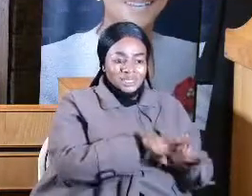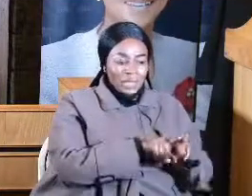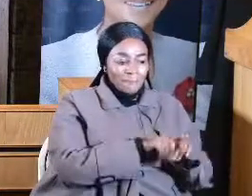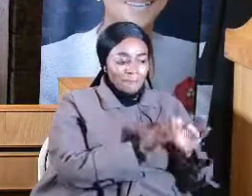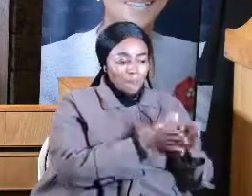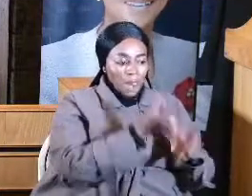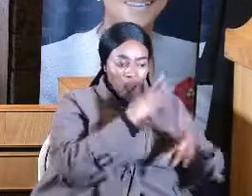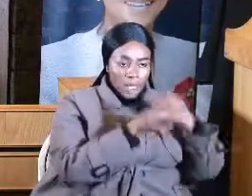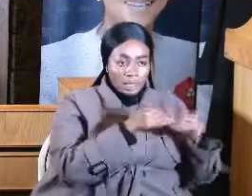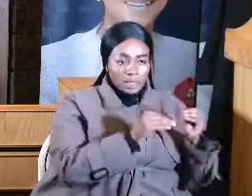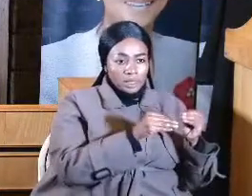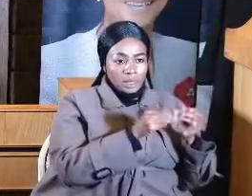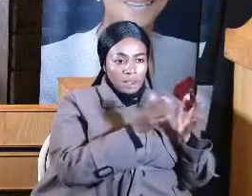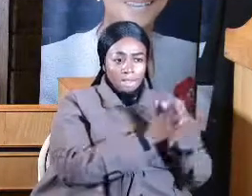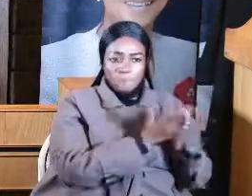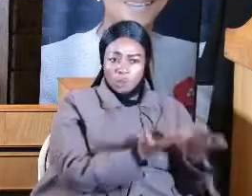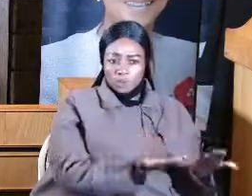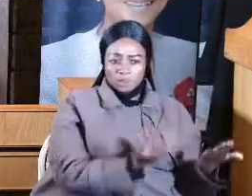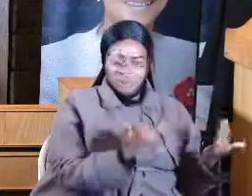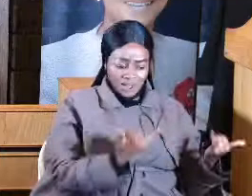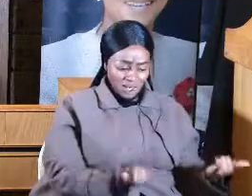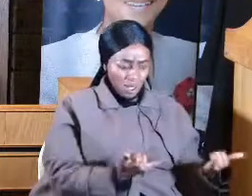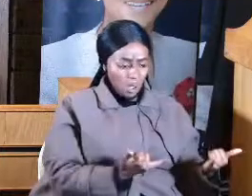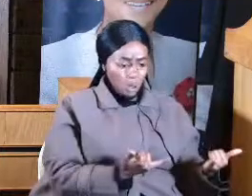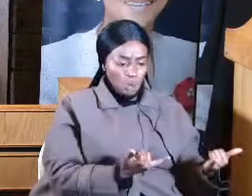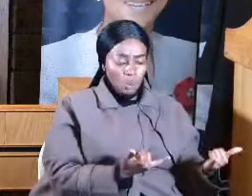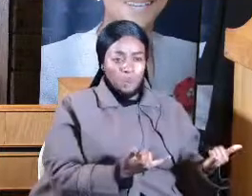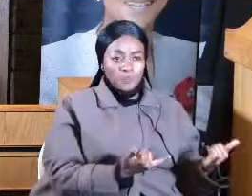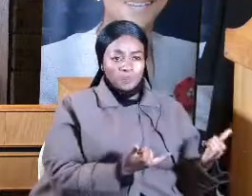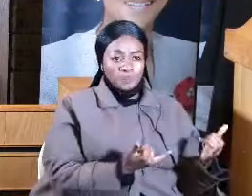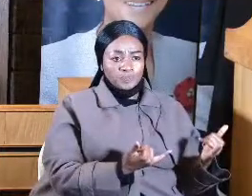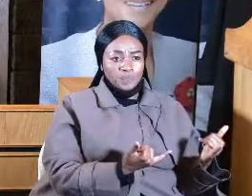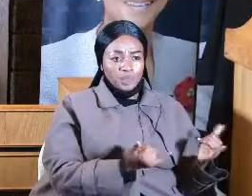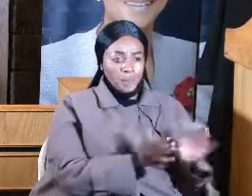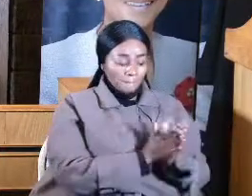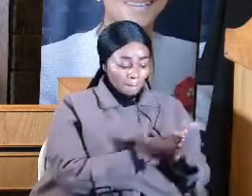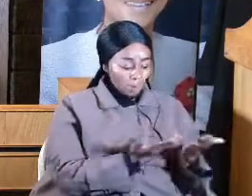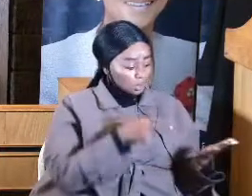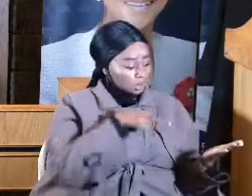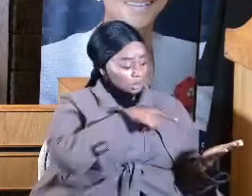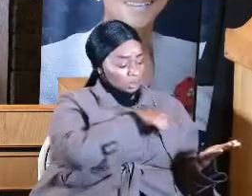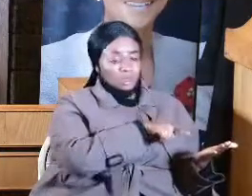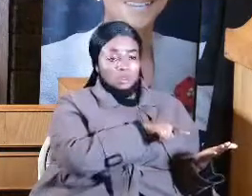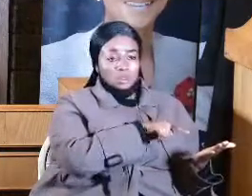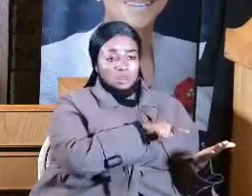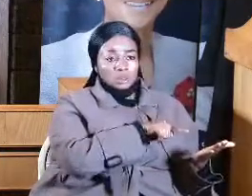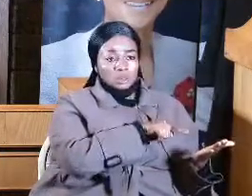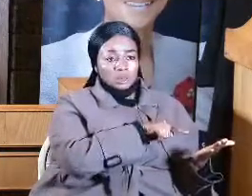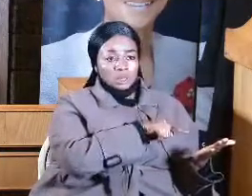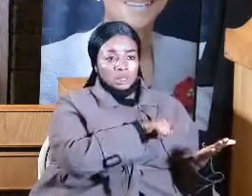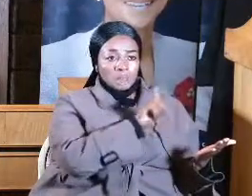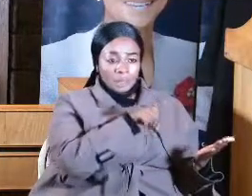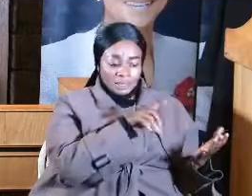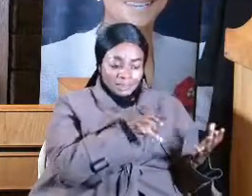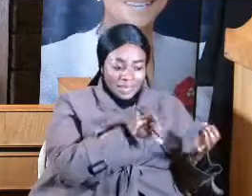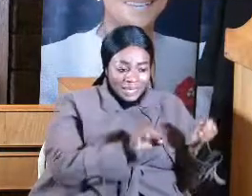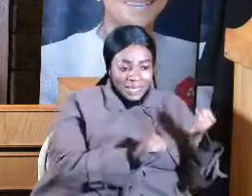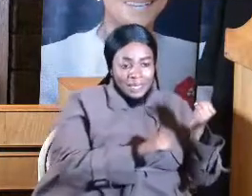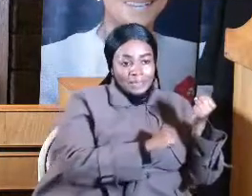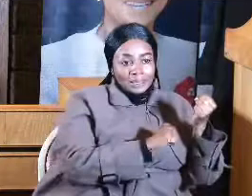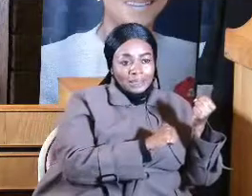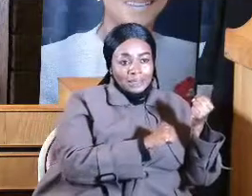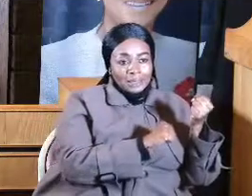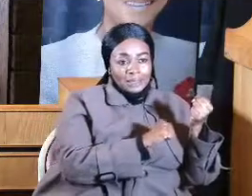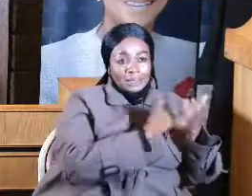that our learners are now studying in the classroom are there learning materials that are assisting us so that at the end of the